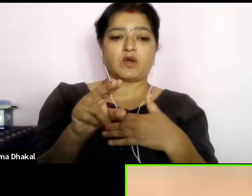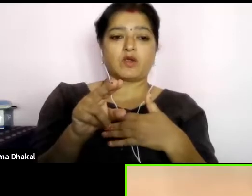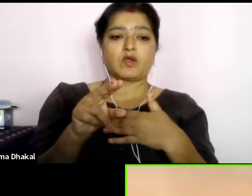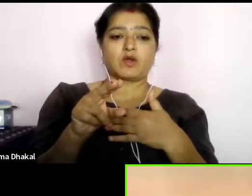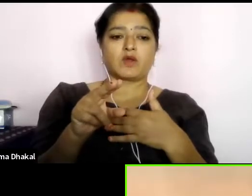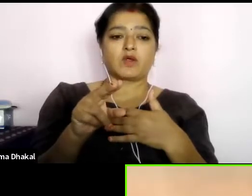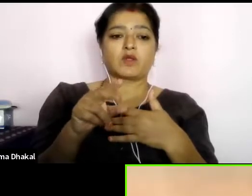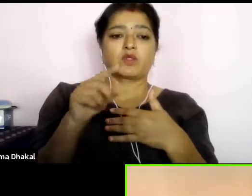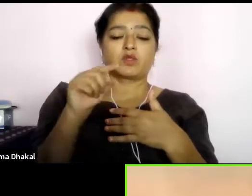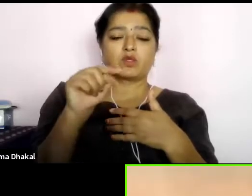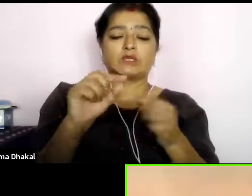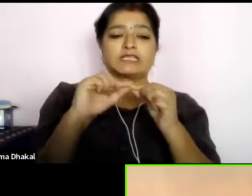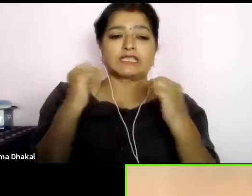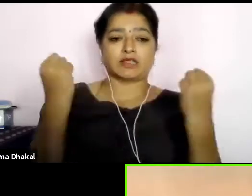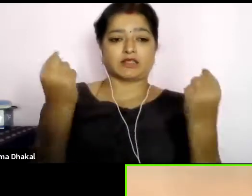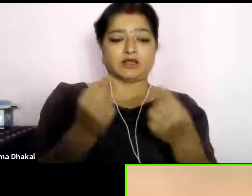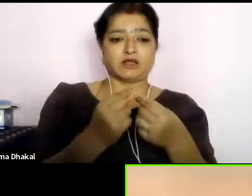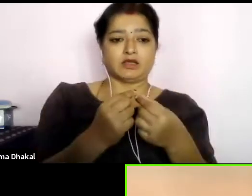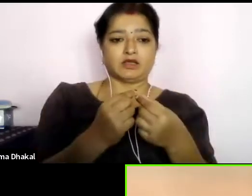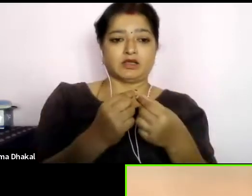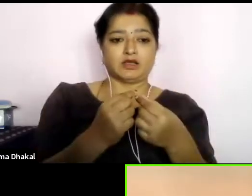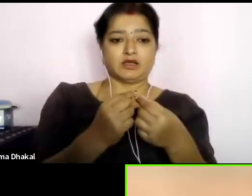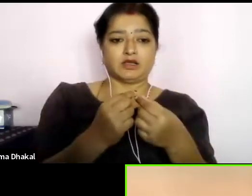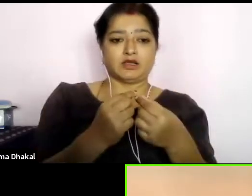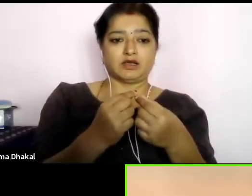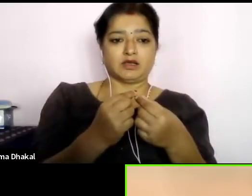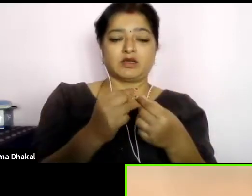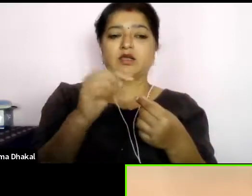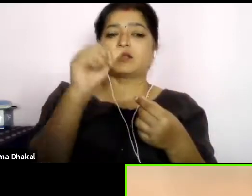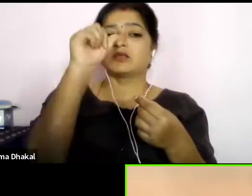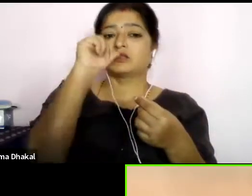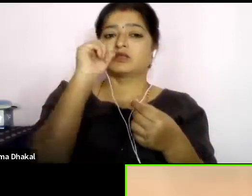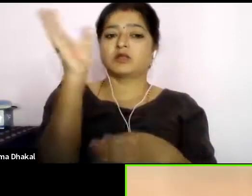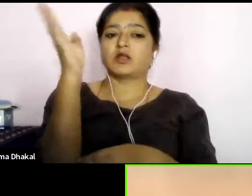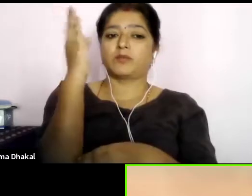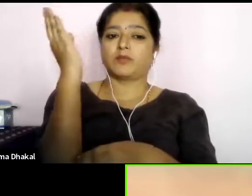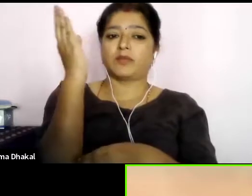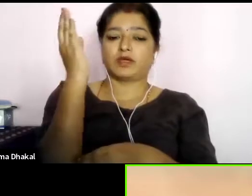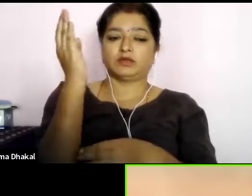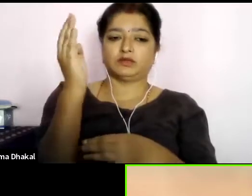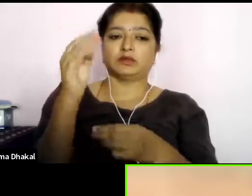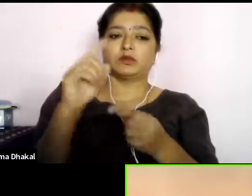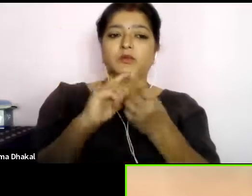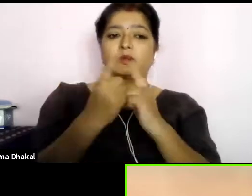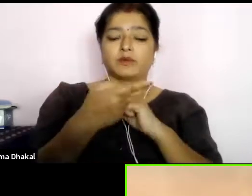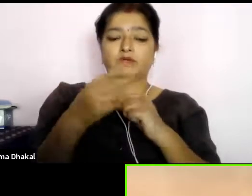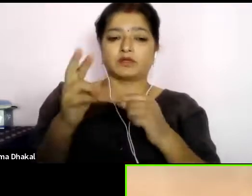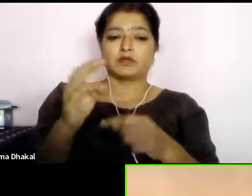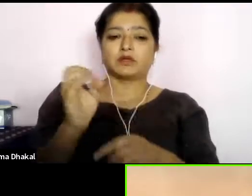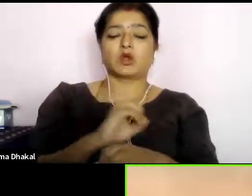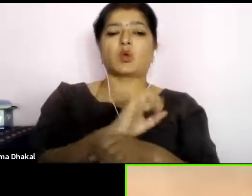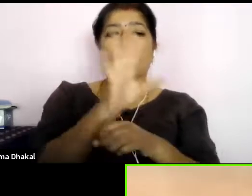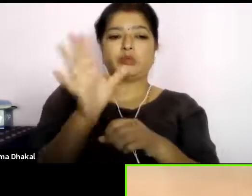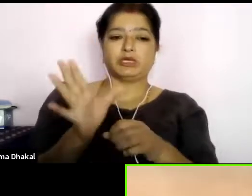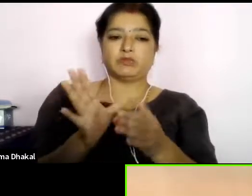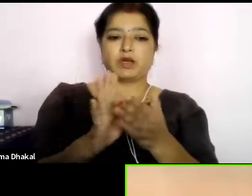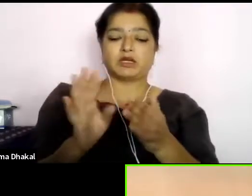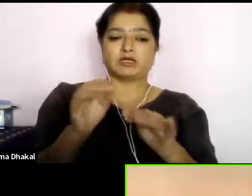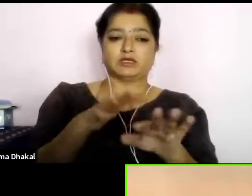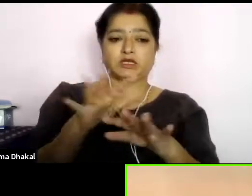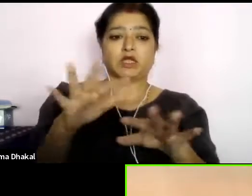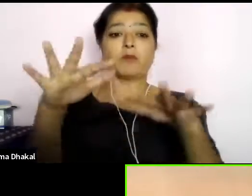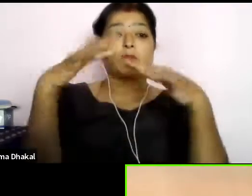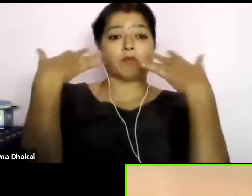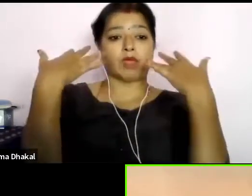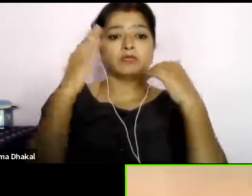case study tells that the mother has to go to fetch the water. The water resources nearby